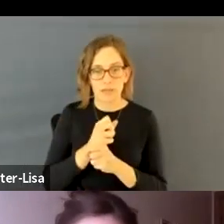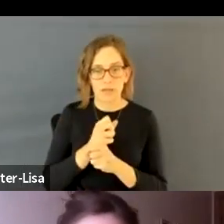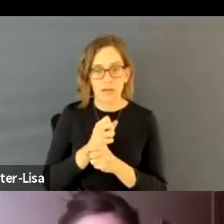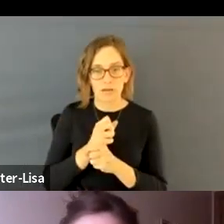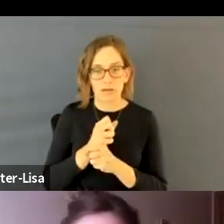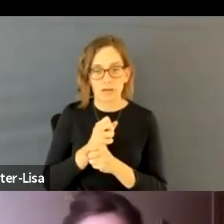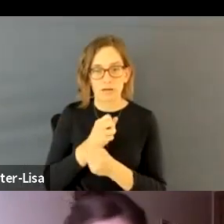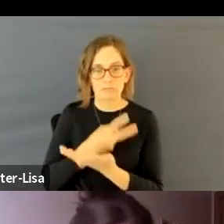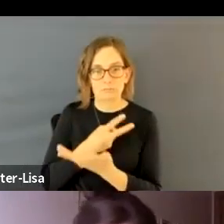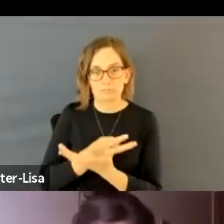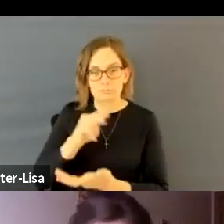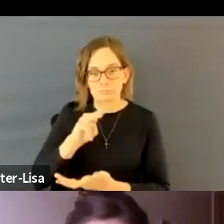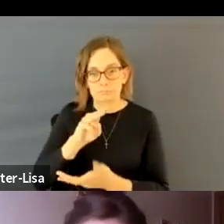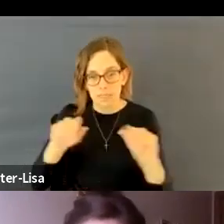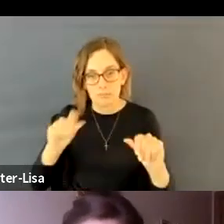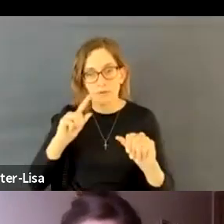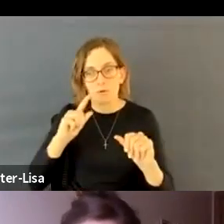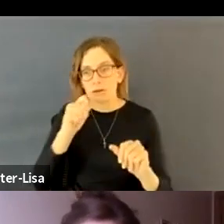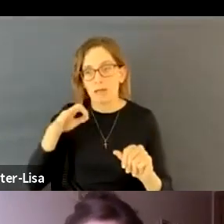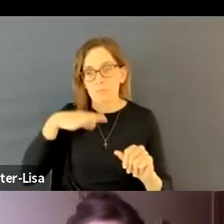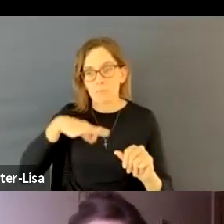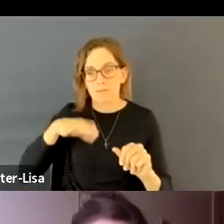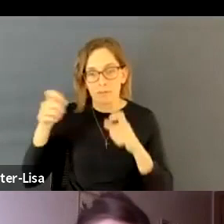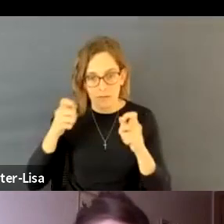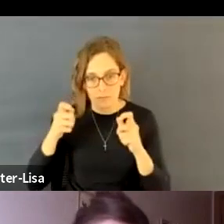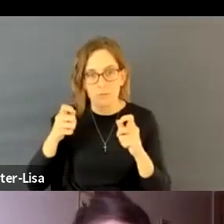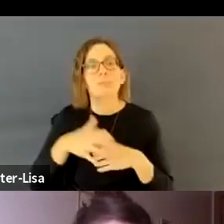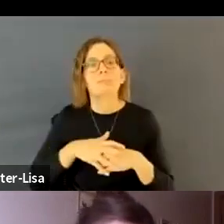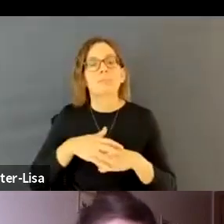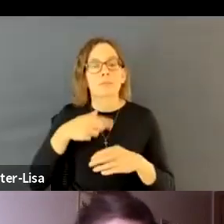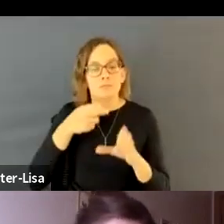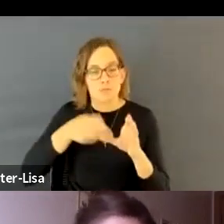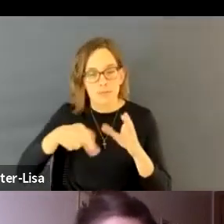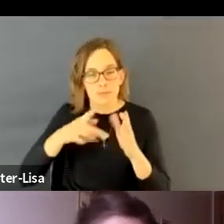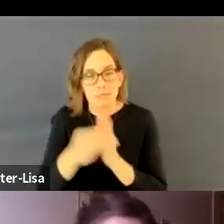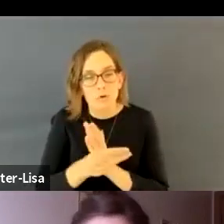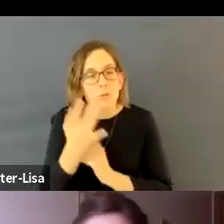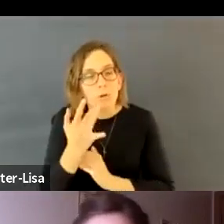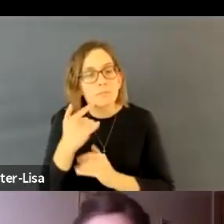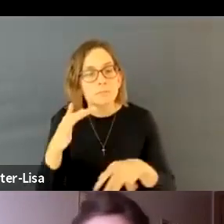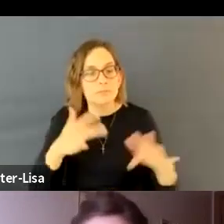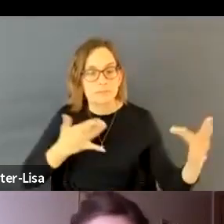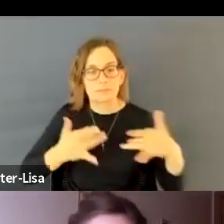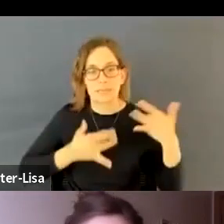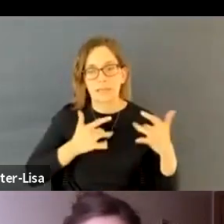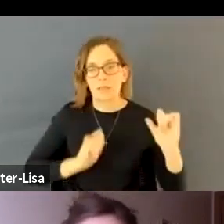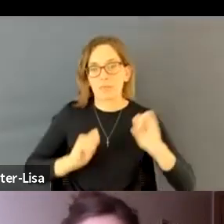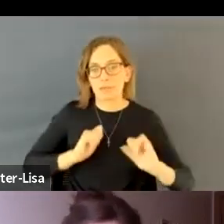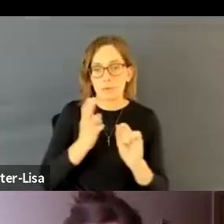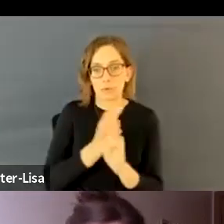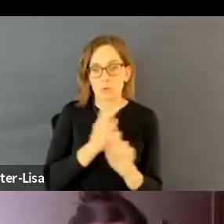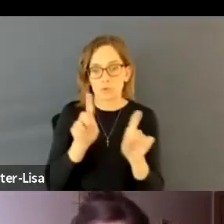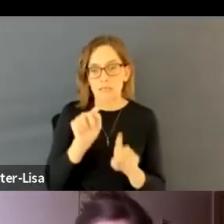degree in nonprofit management. I joined this program because I'm really excited by theater that's used as a tool for